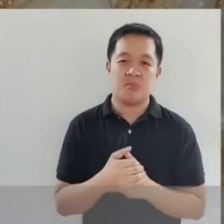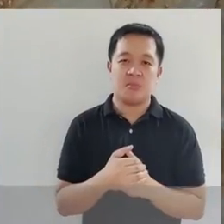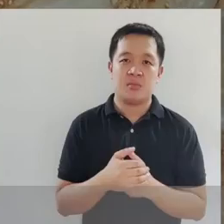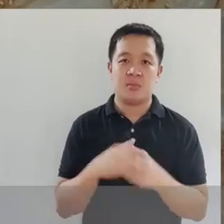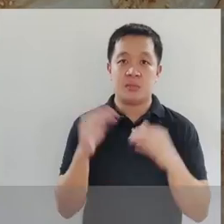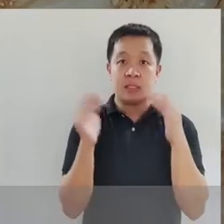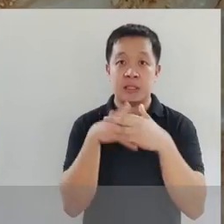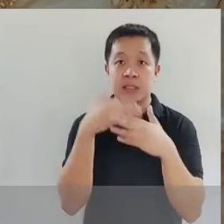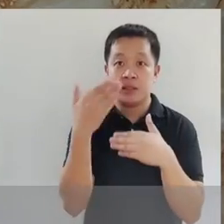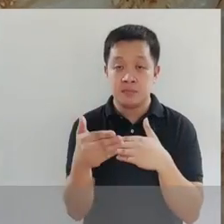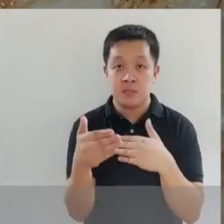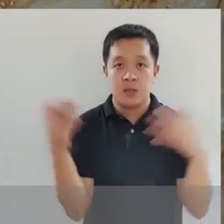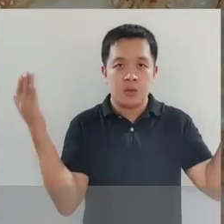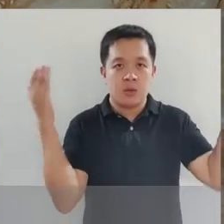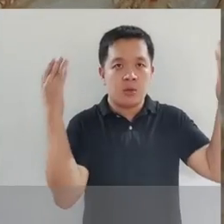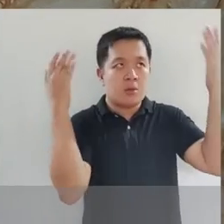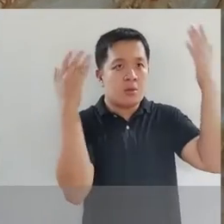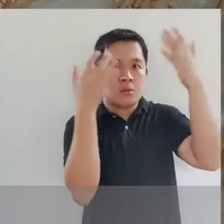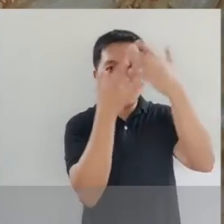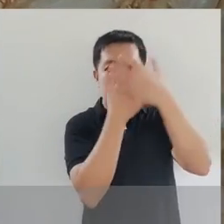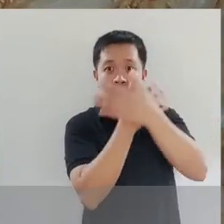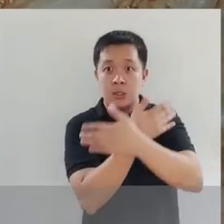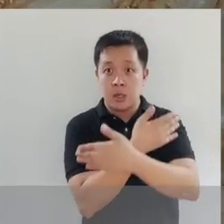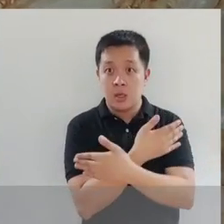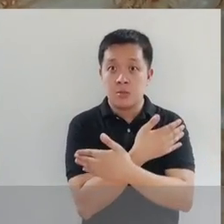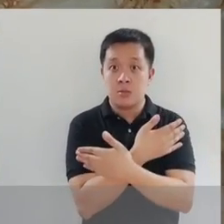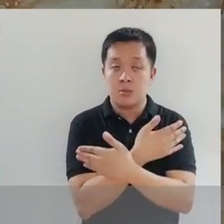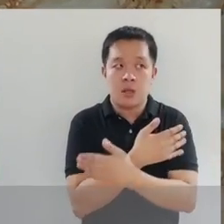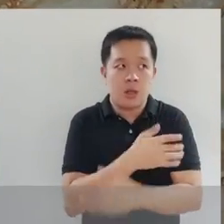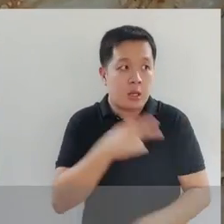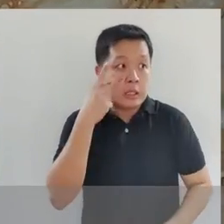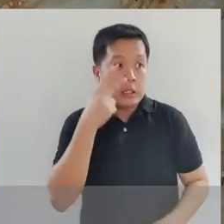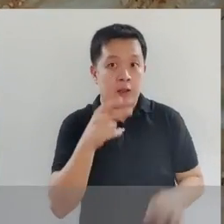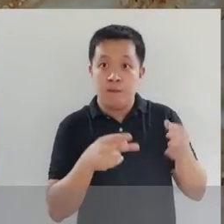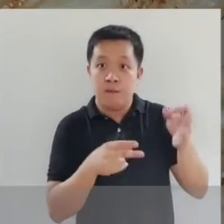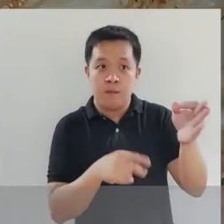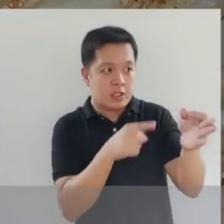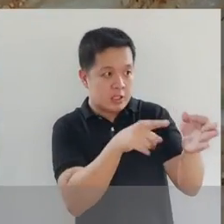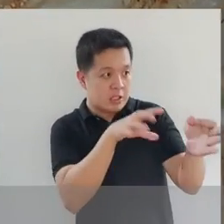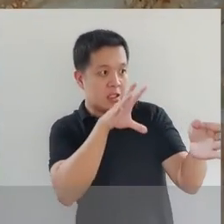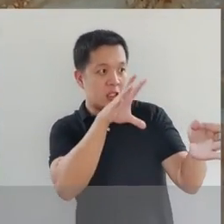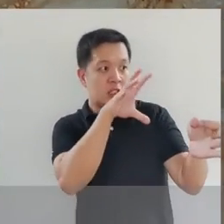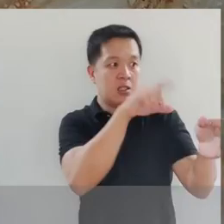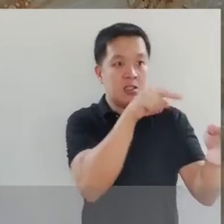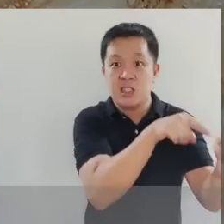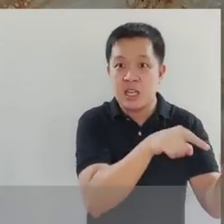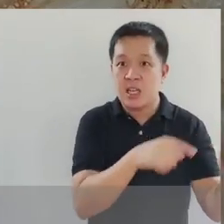sight. Then, in the shadows of the dark, they saw a fish and